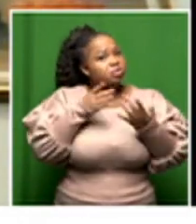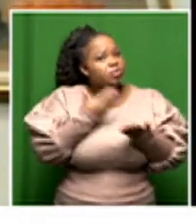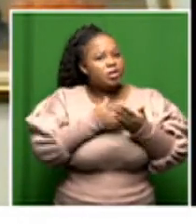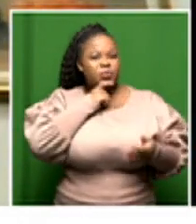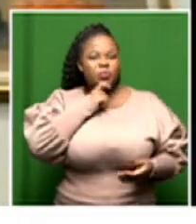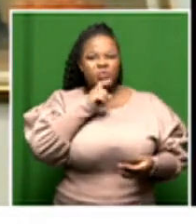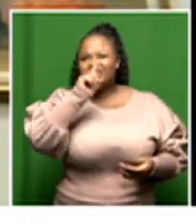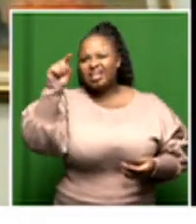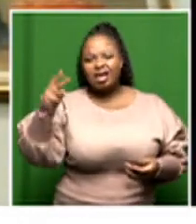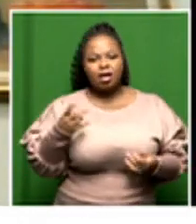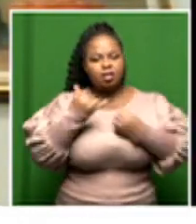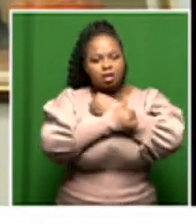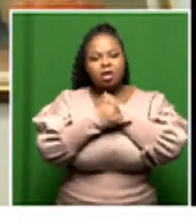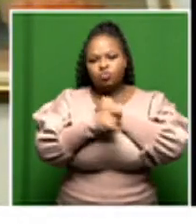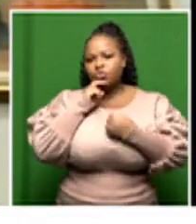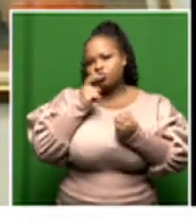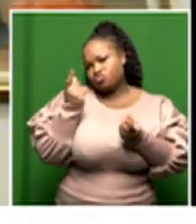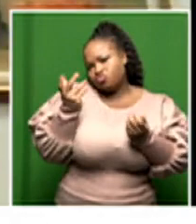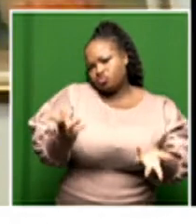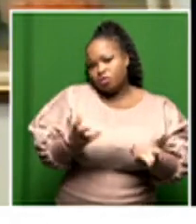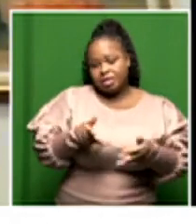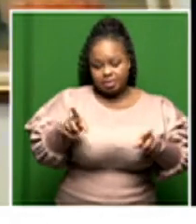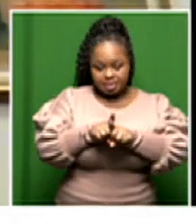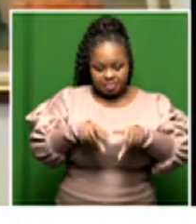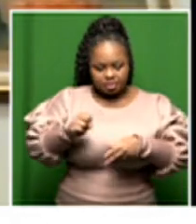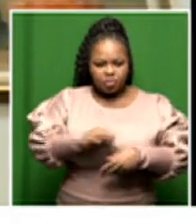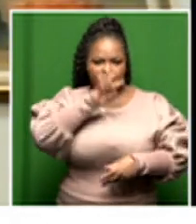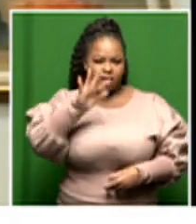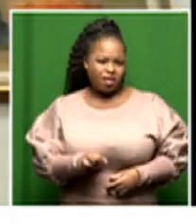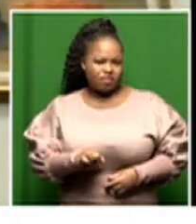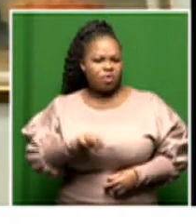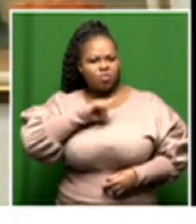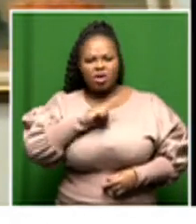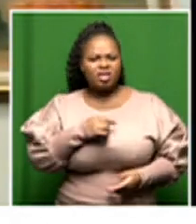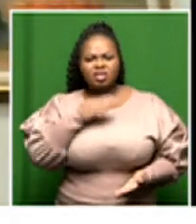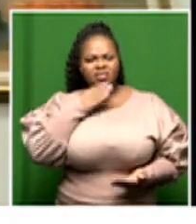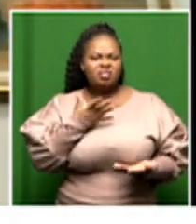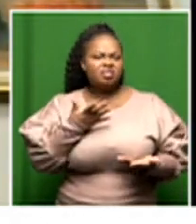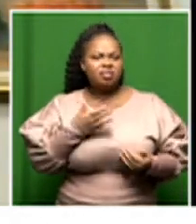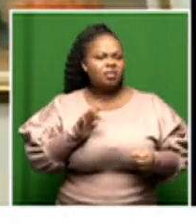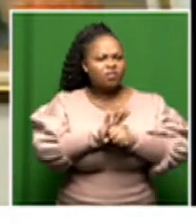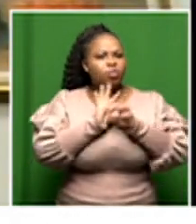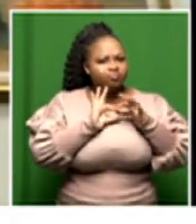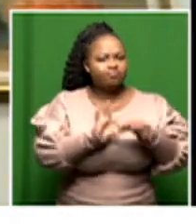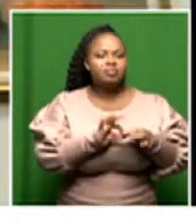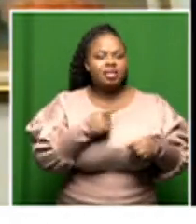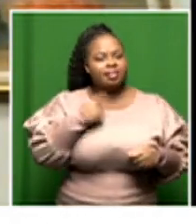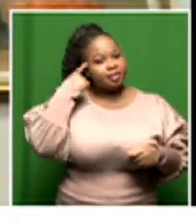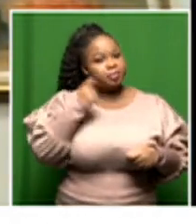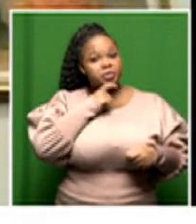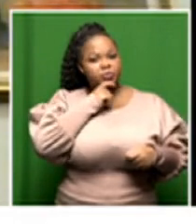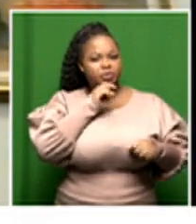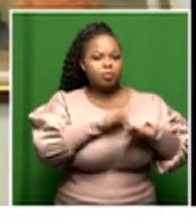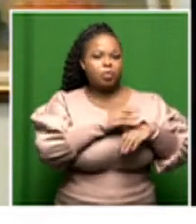utilize. Many countries do with respect to South Africa. And it's something we've not done fully, and I think we should make much more use of